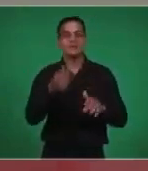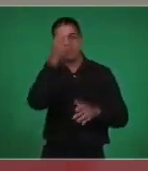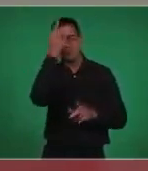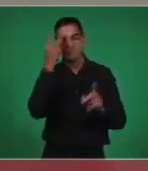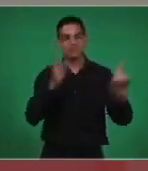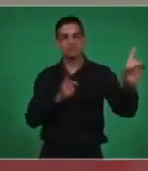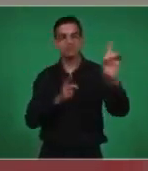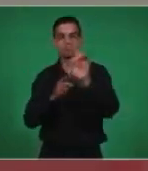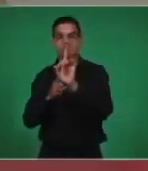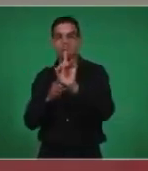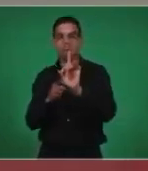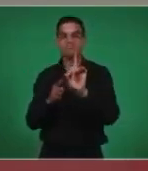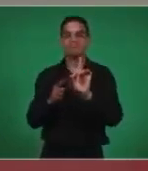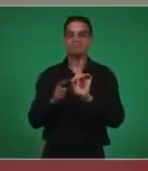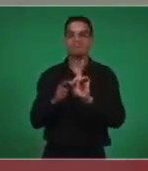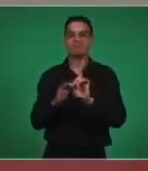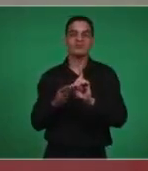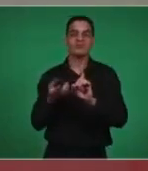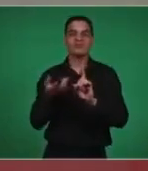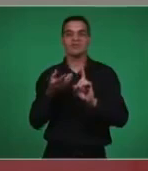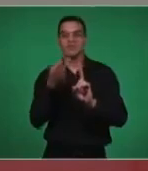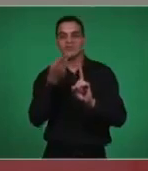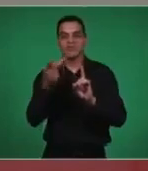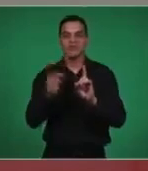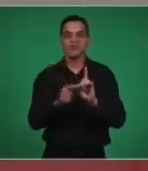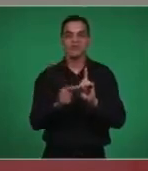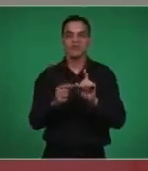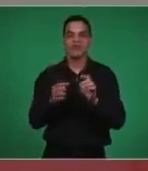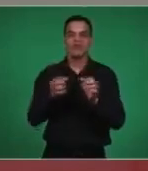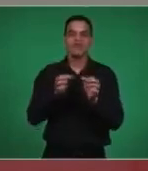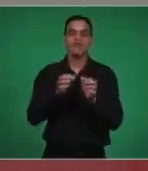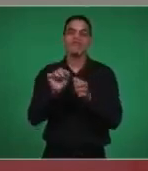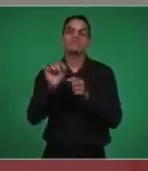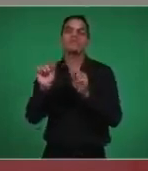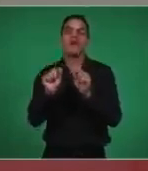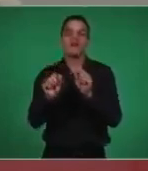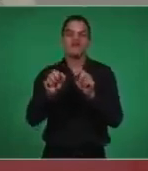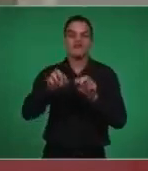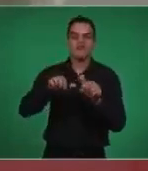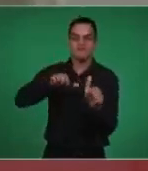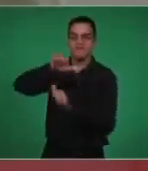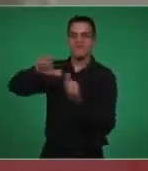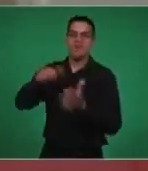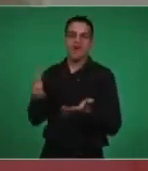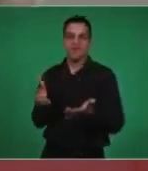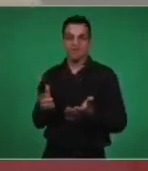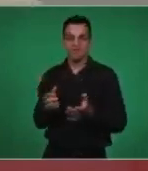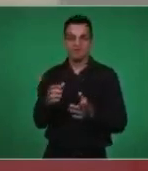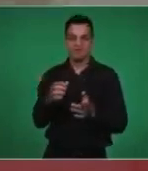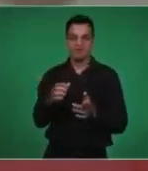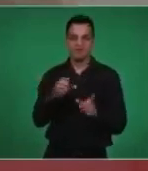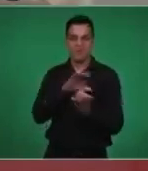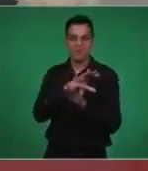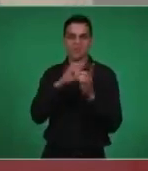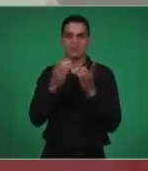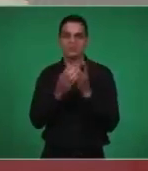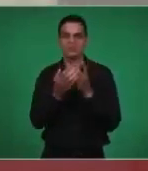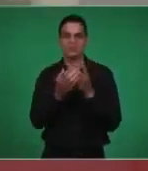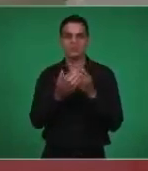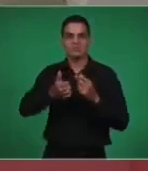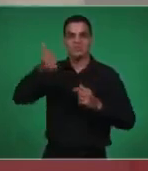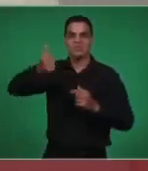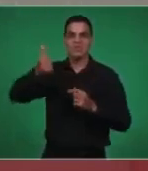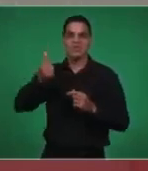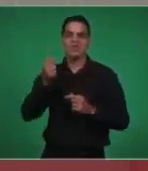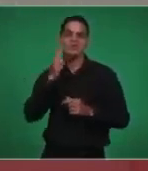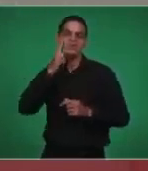day. We're going to do this here. We're going to get out of our routine. First, we're going to offer